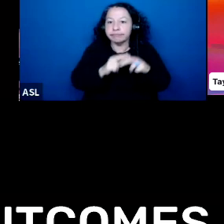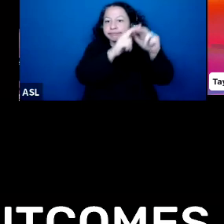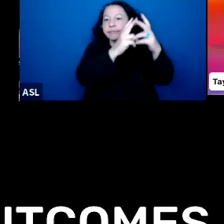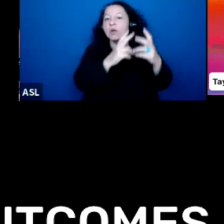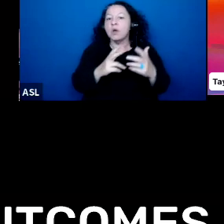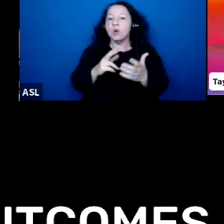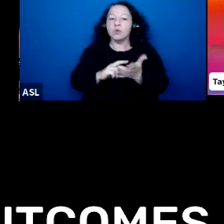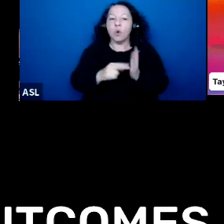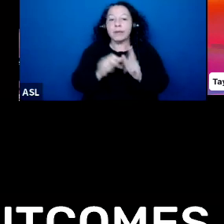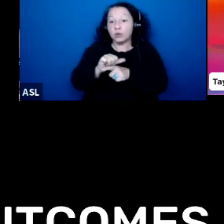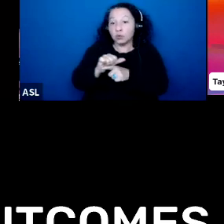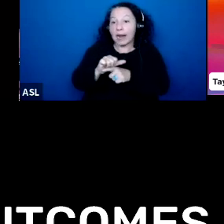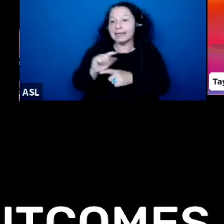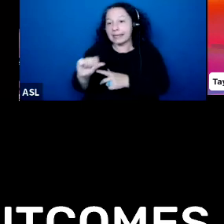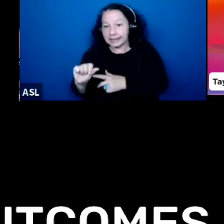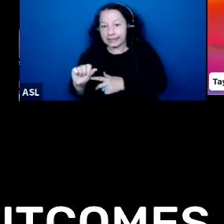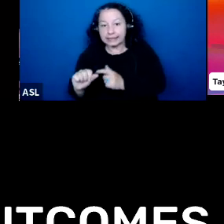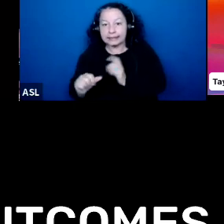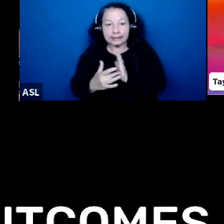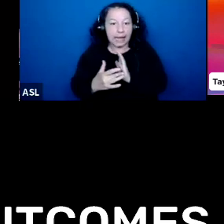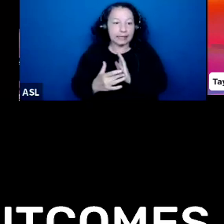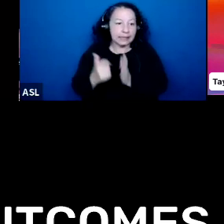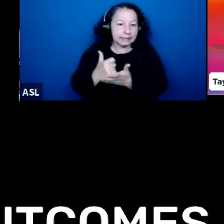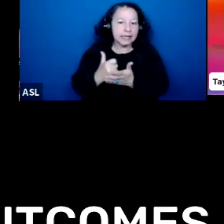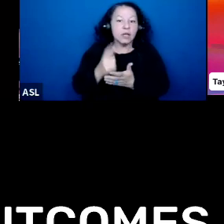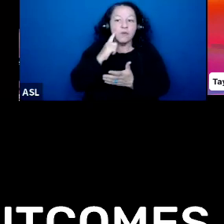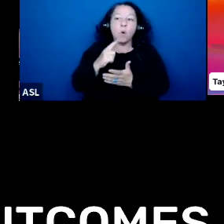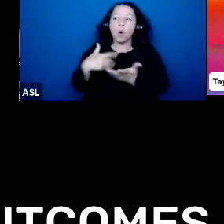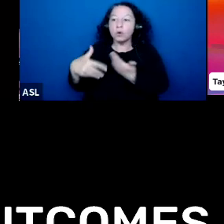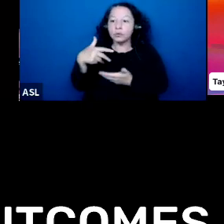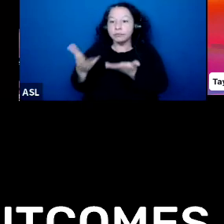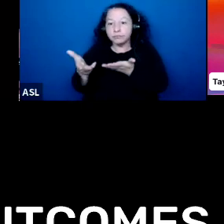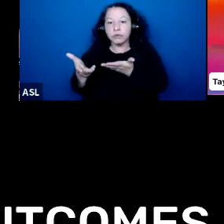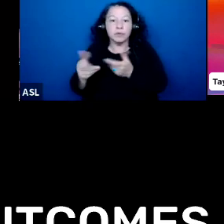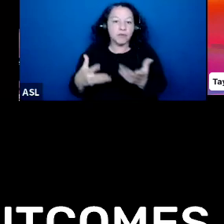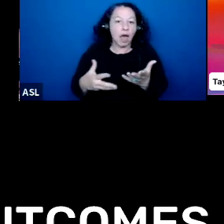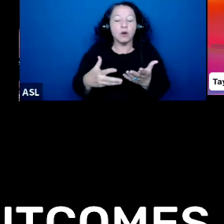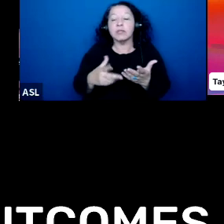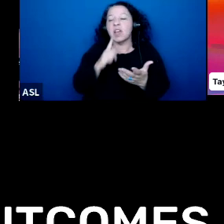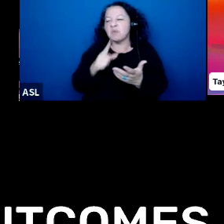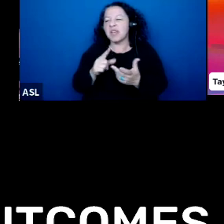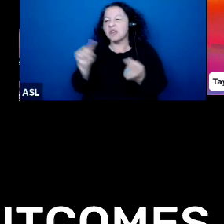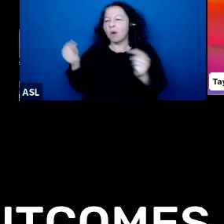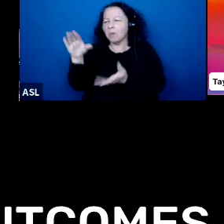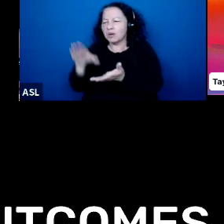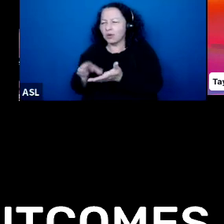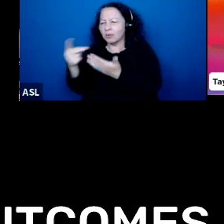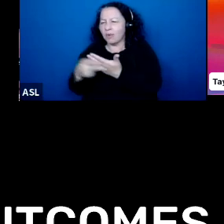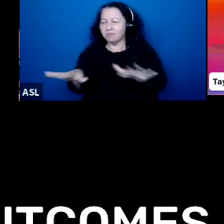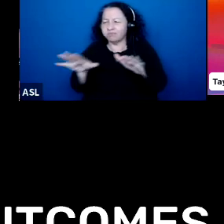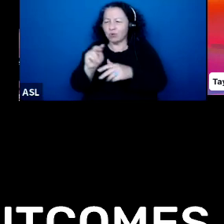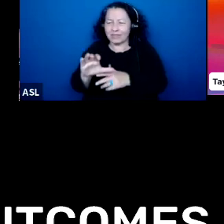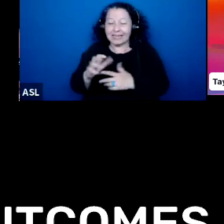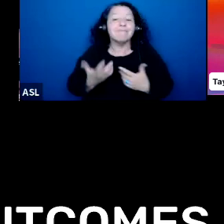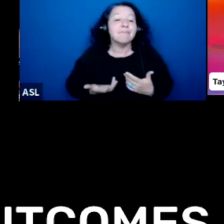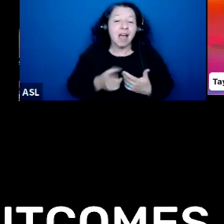capacity building, so the training, the TA to the social service providers and largely the harm reduction programs in New York City,